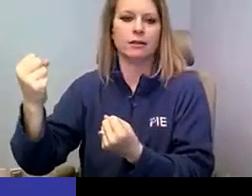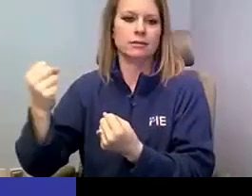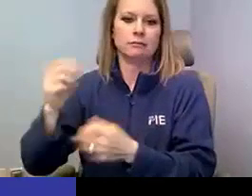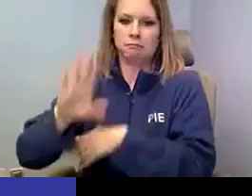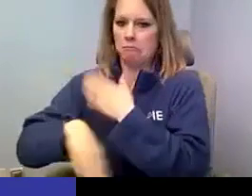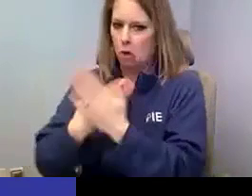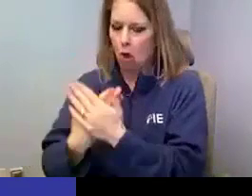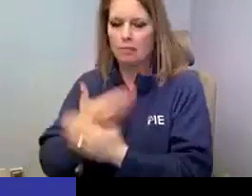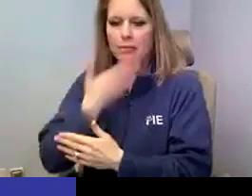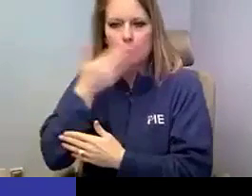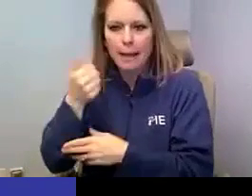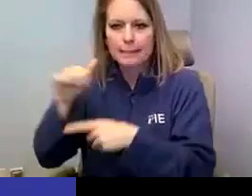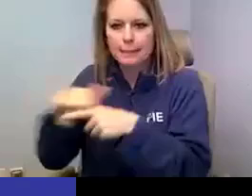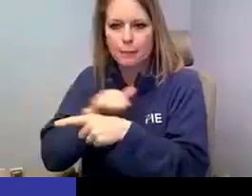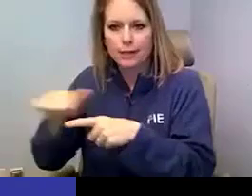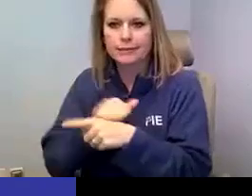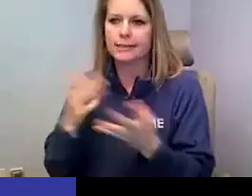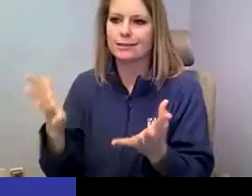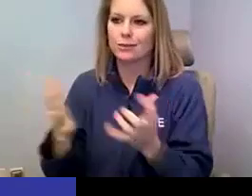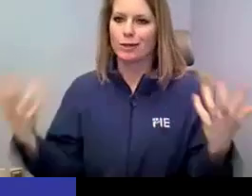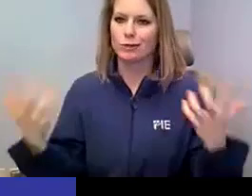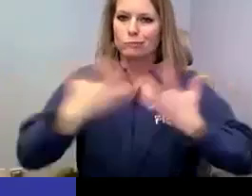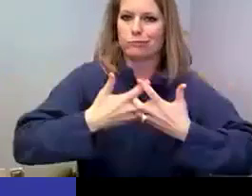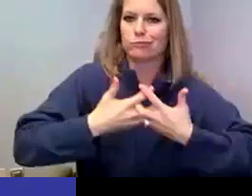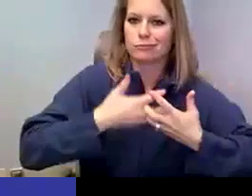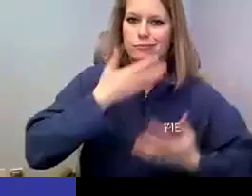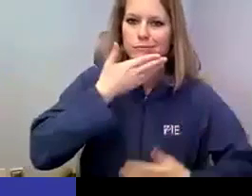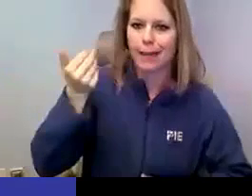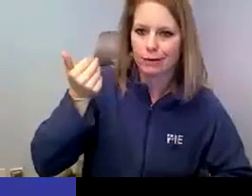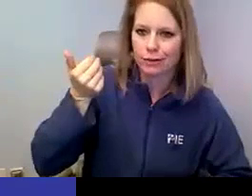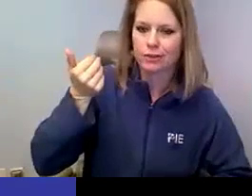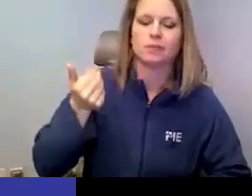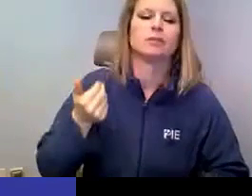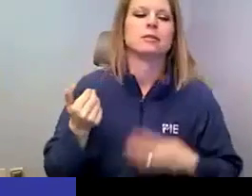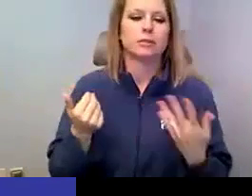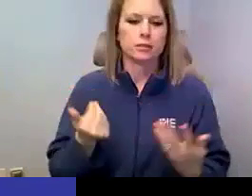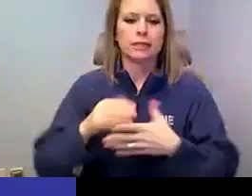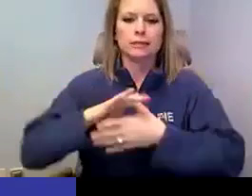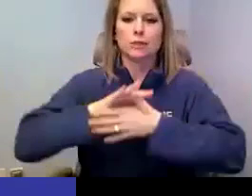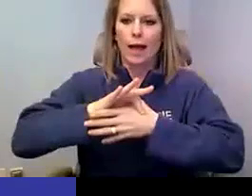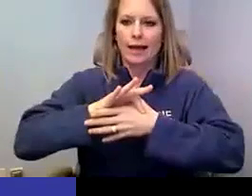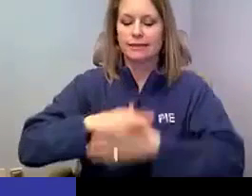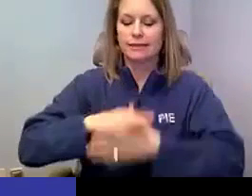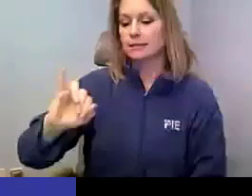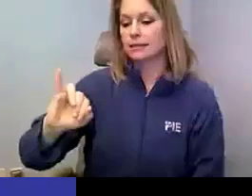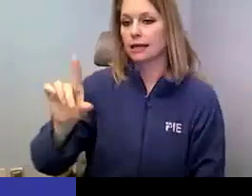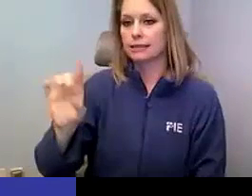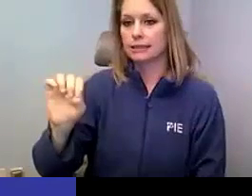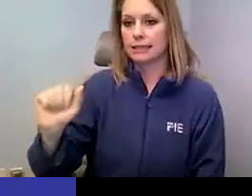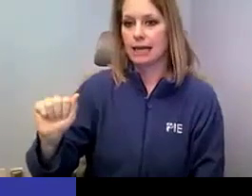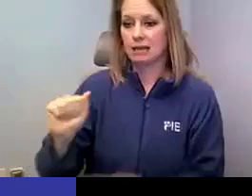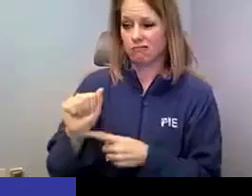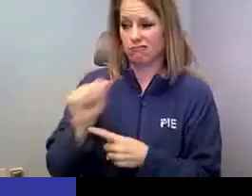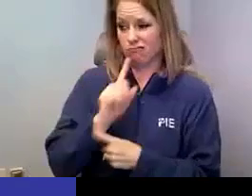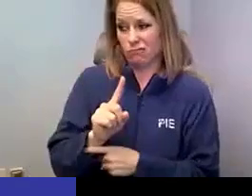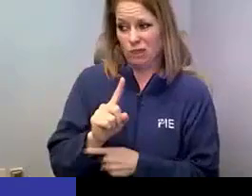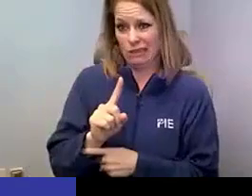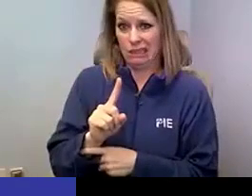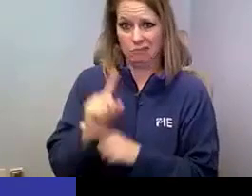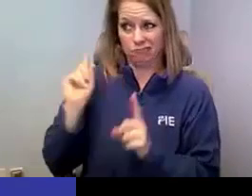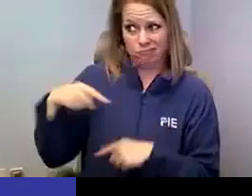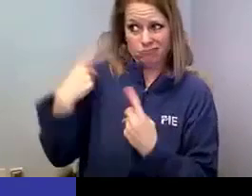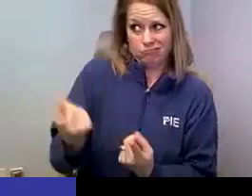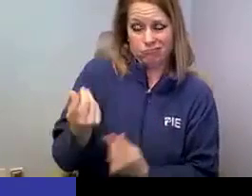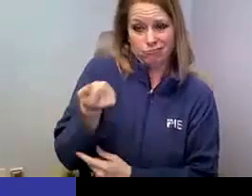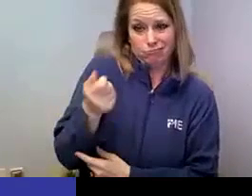best practices in those areas. So for some context, IDEA hasn't changed significantly since